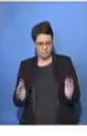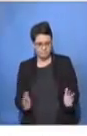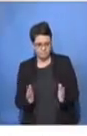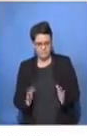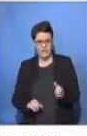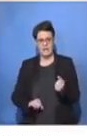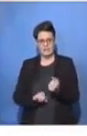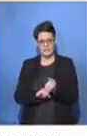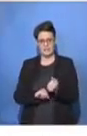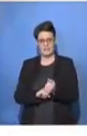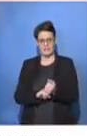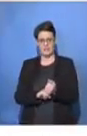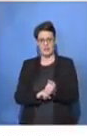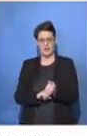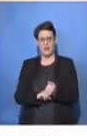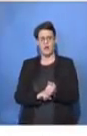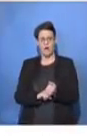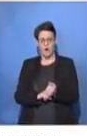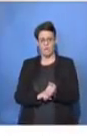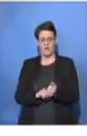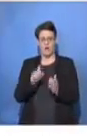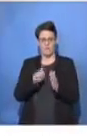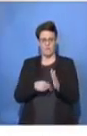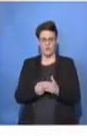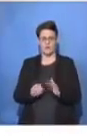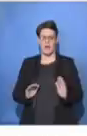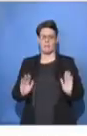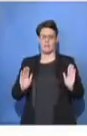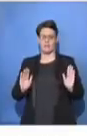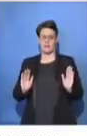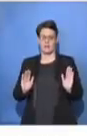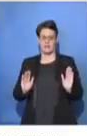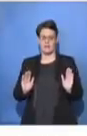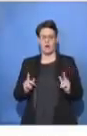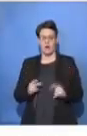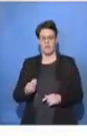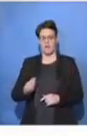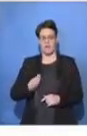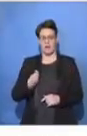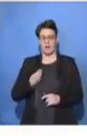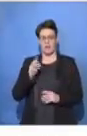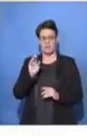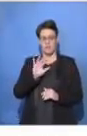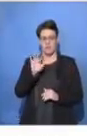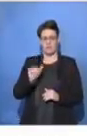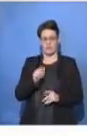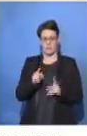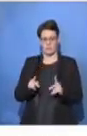the possible causes of voter apathy amongst young South Africans,